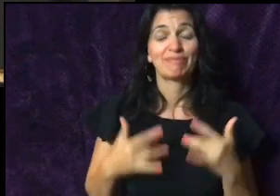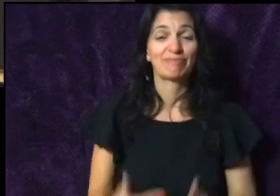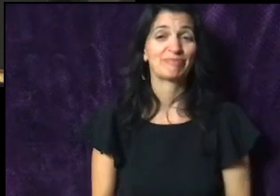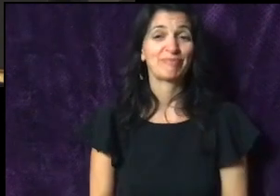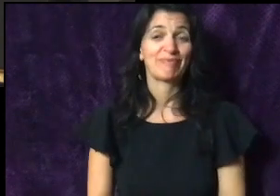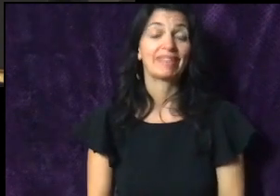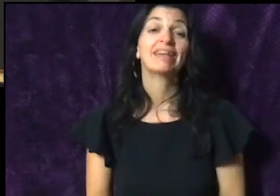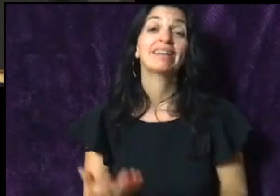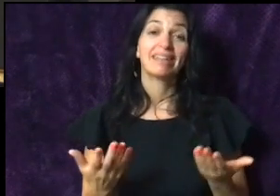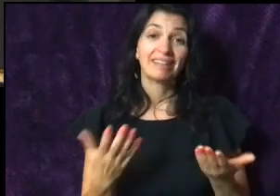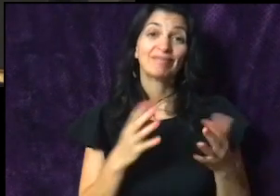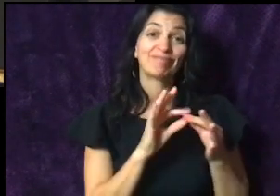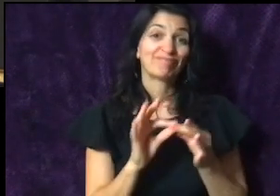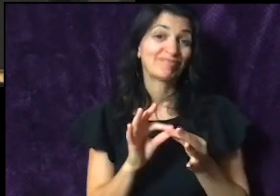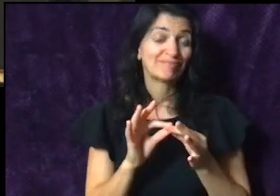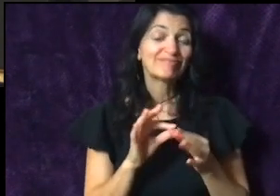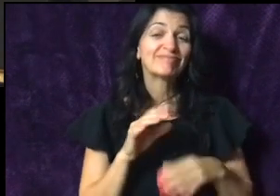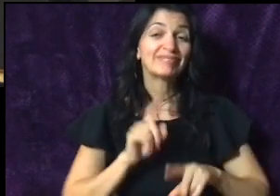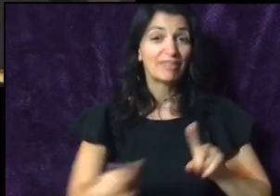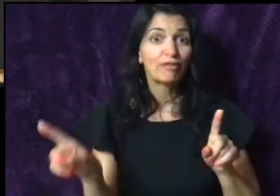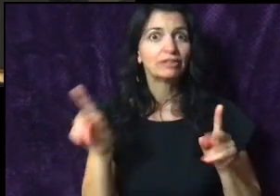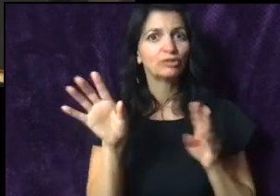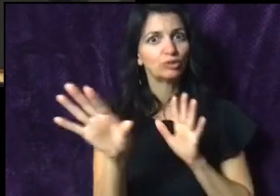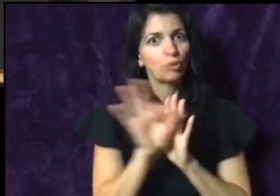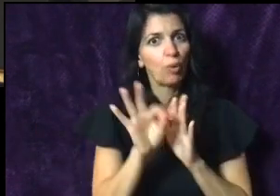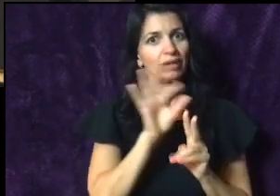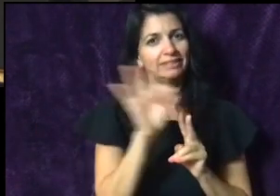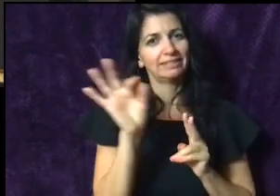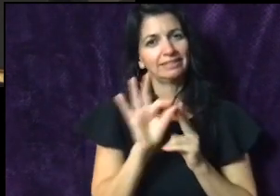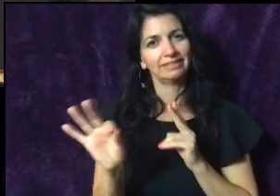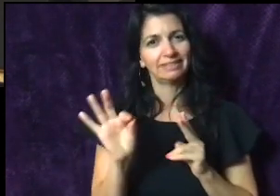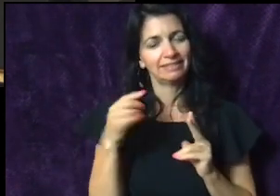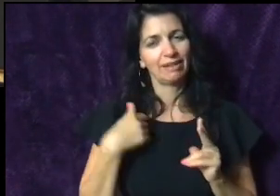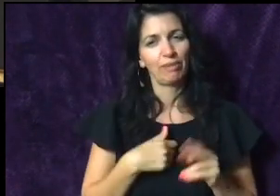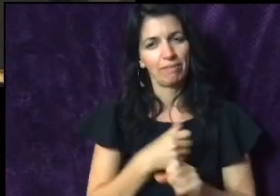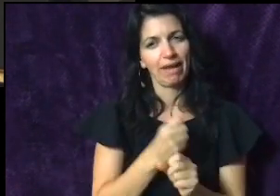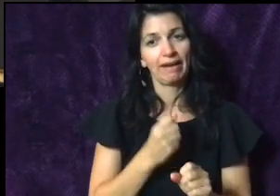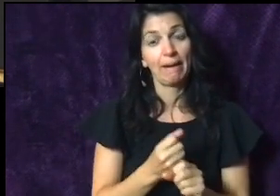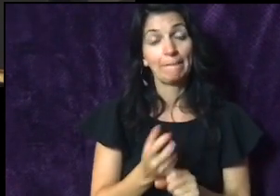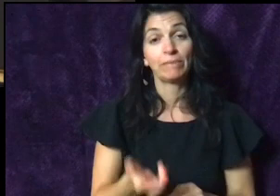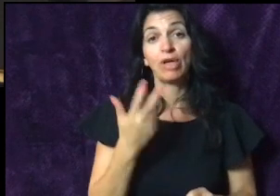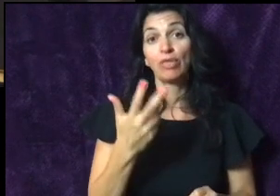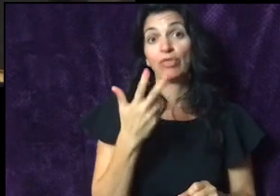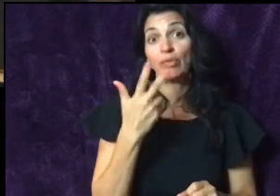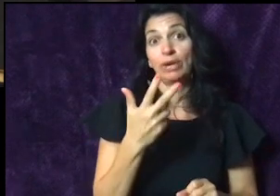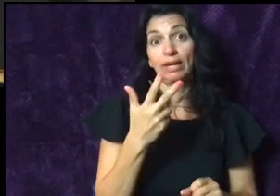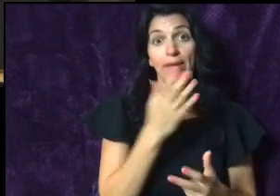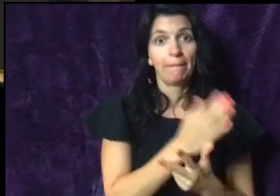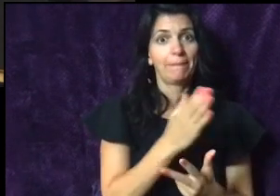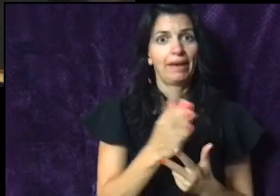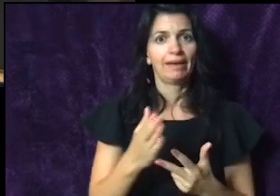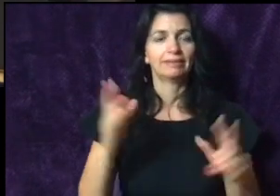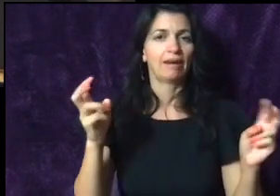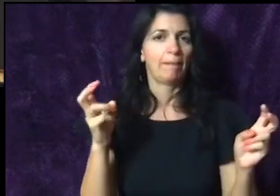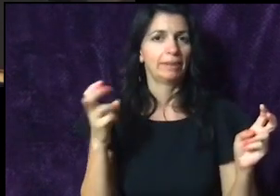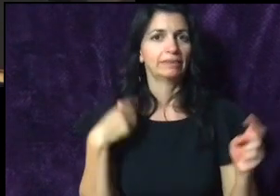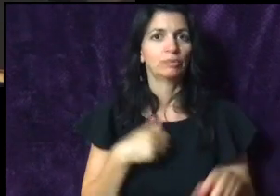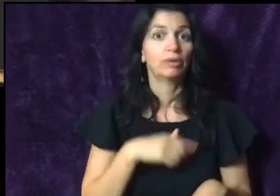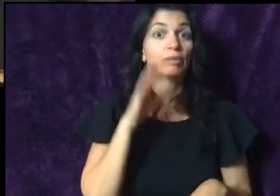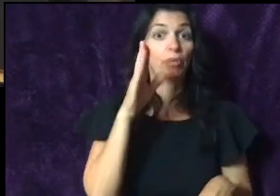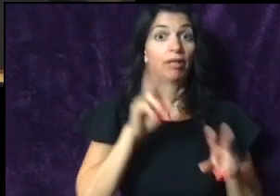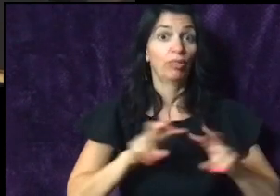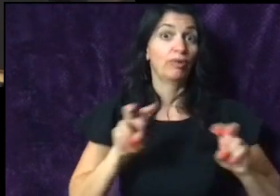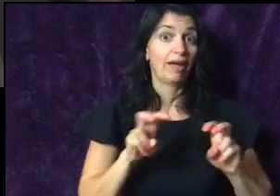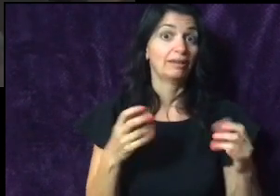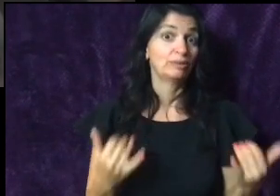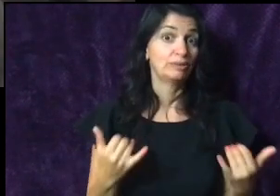Well, it all has to do with the different choices we get to make as composers with the music we make. And there are three main topics that we are going